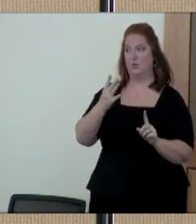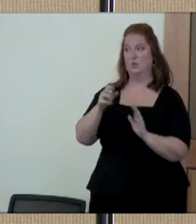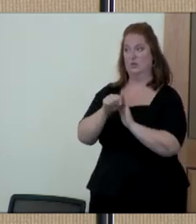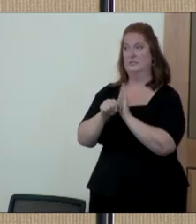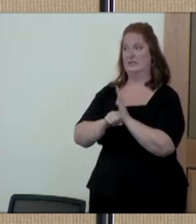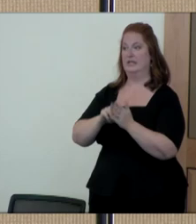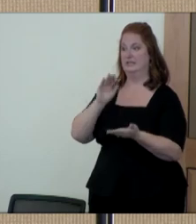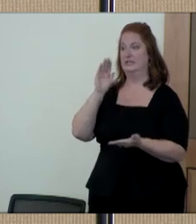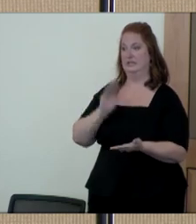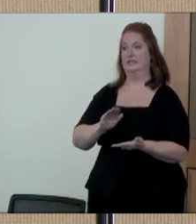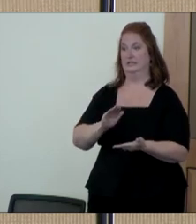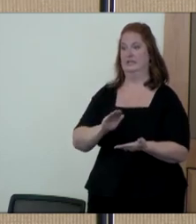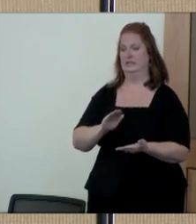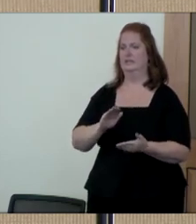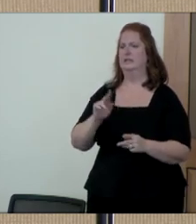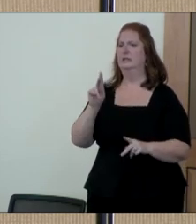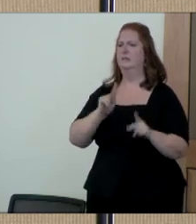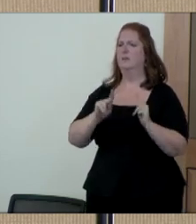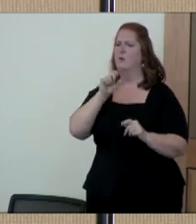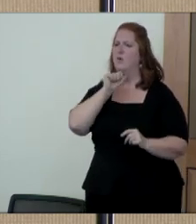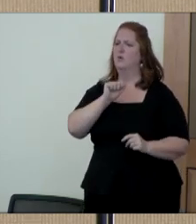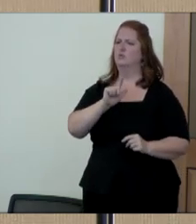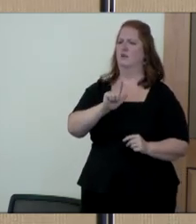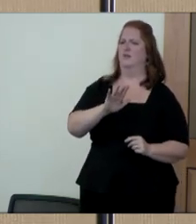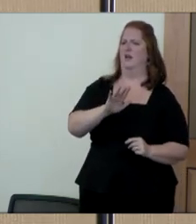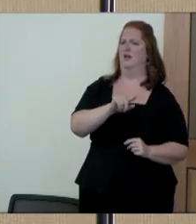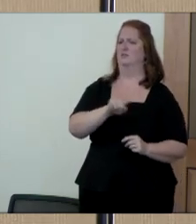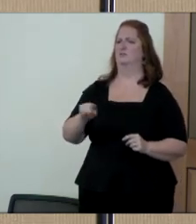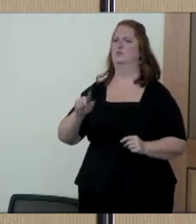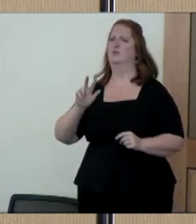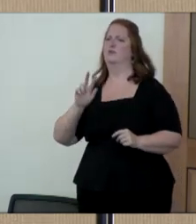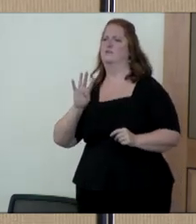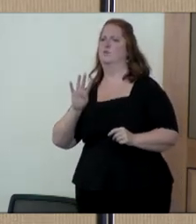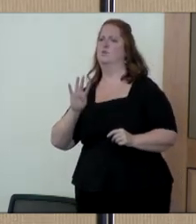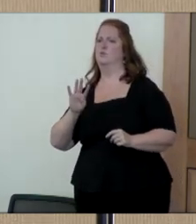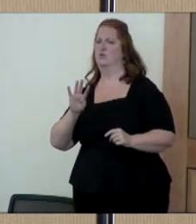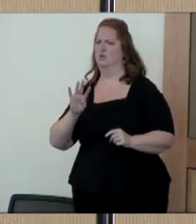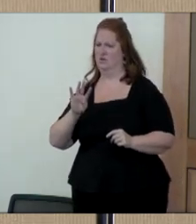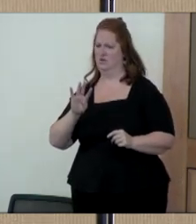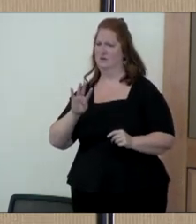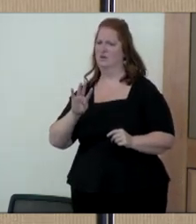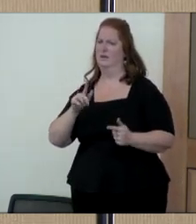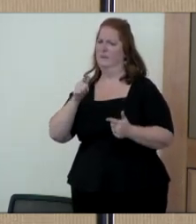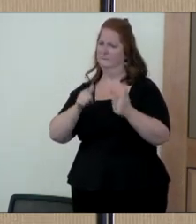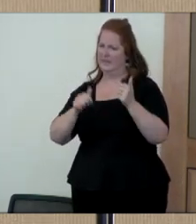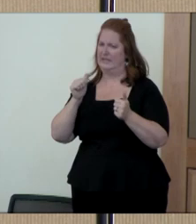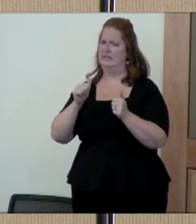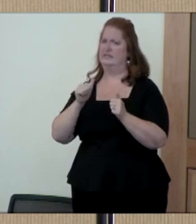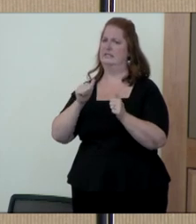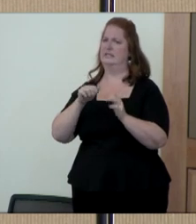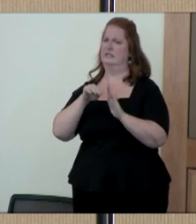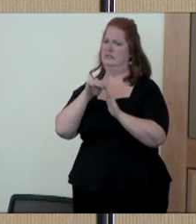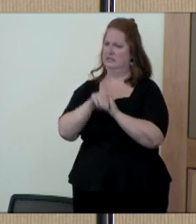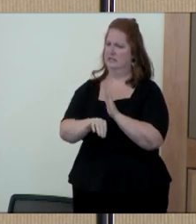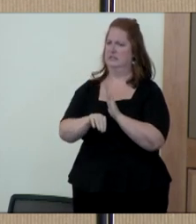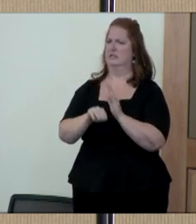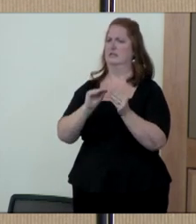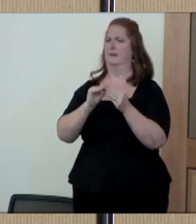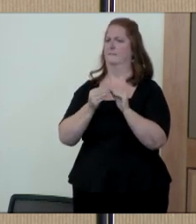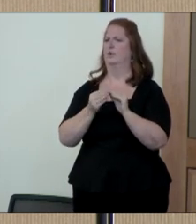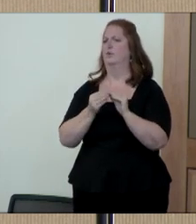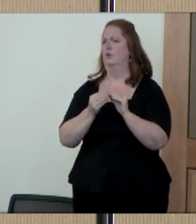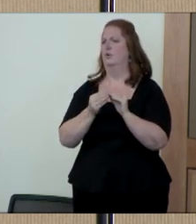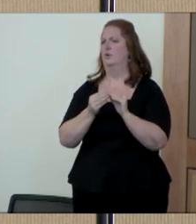where even people who are age 25 to 34, we've seen the greatest decline in life expectancy that we know of in